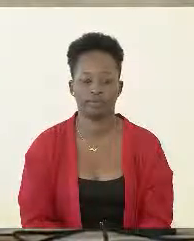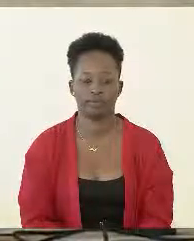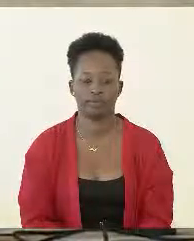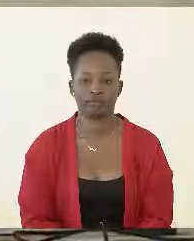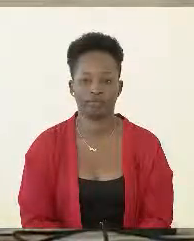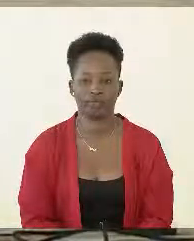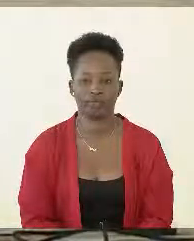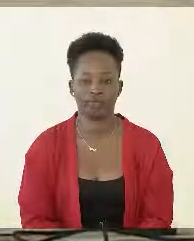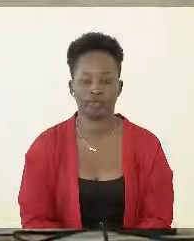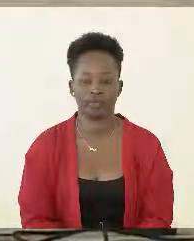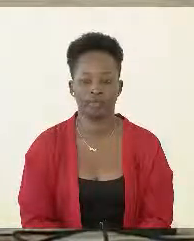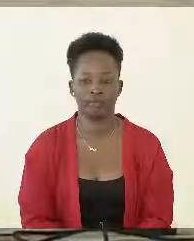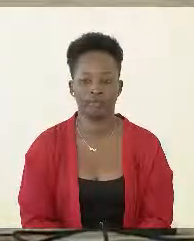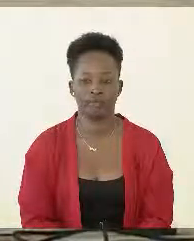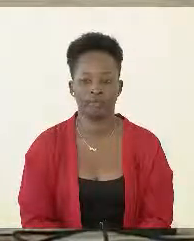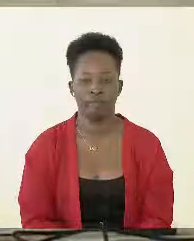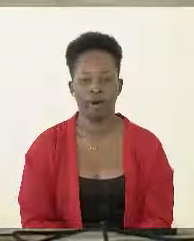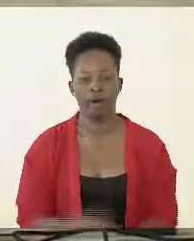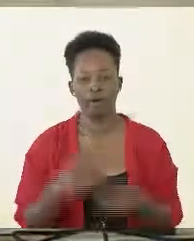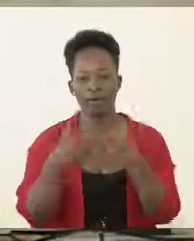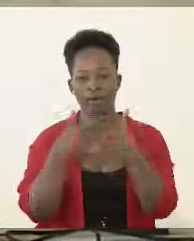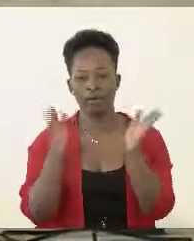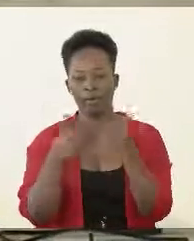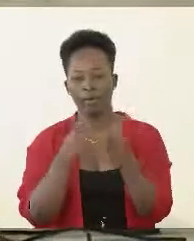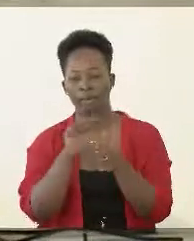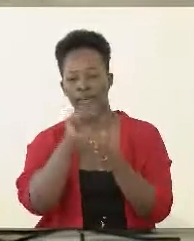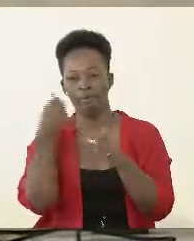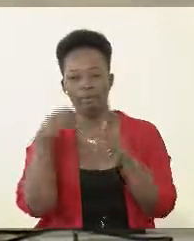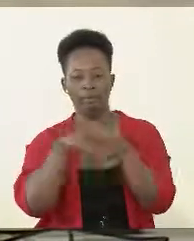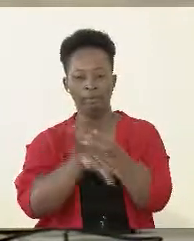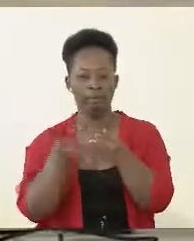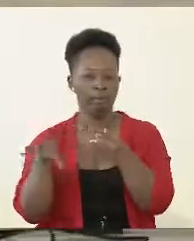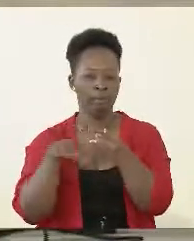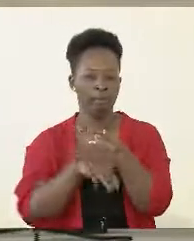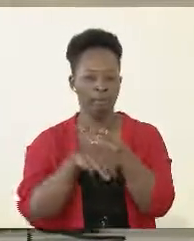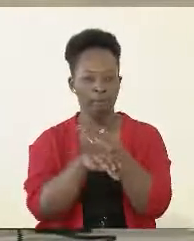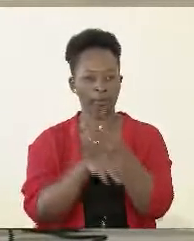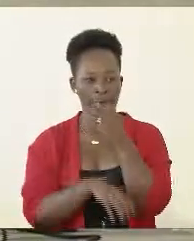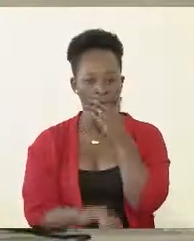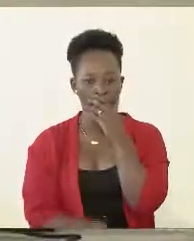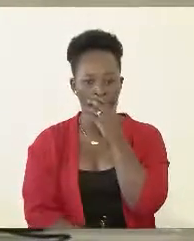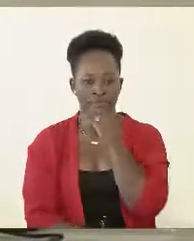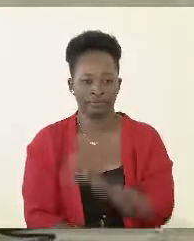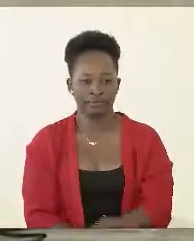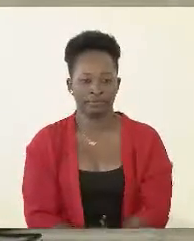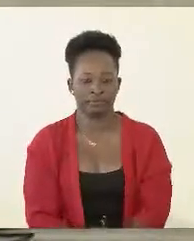up many branches or other branches, many branches